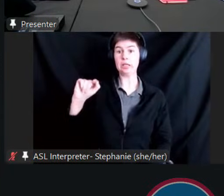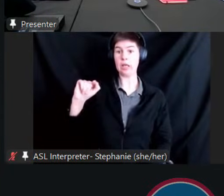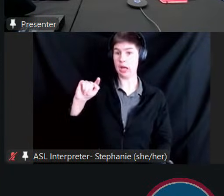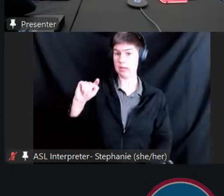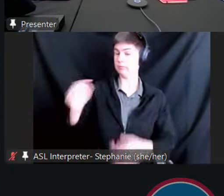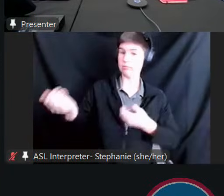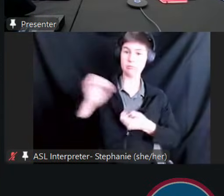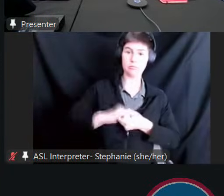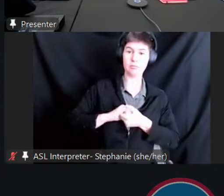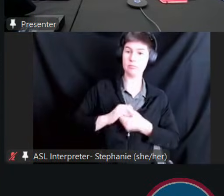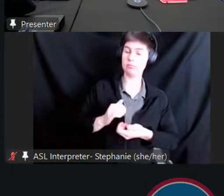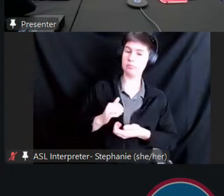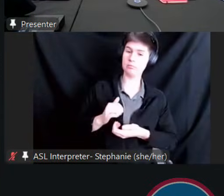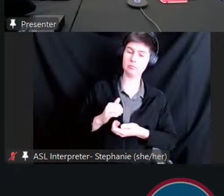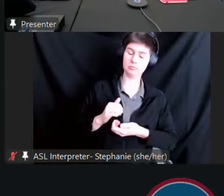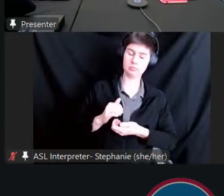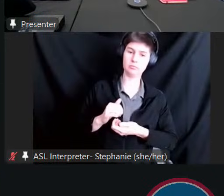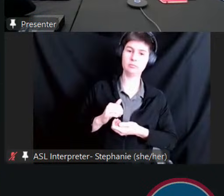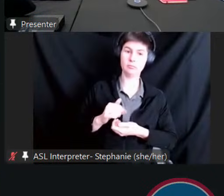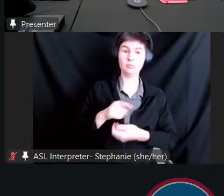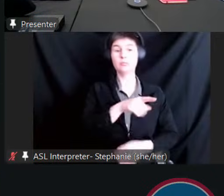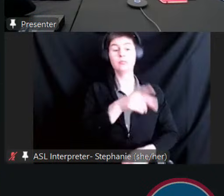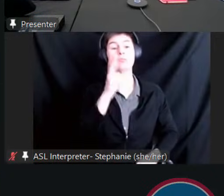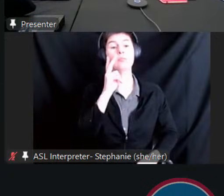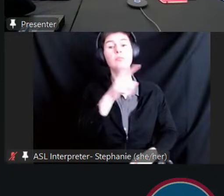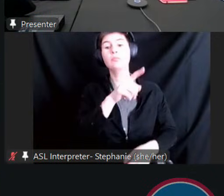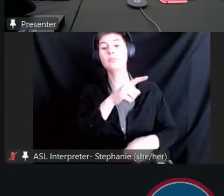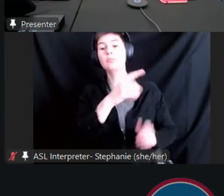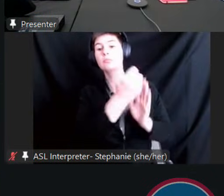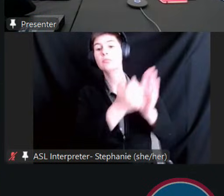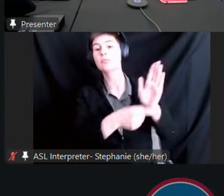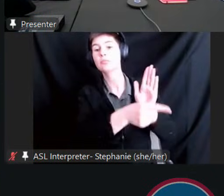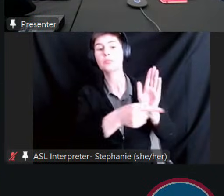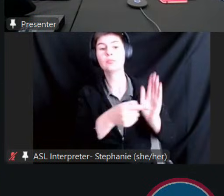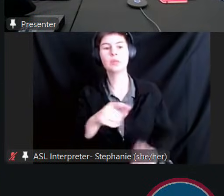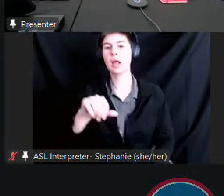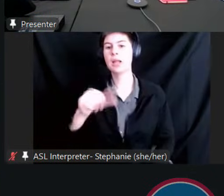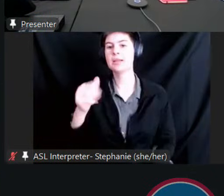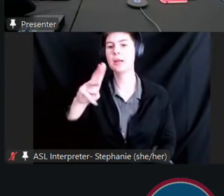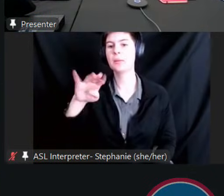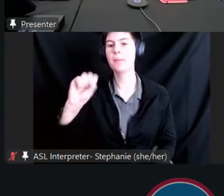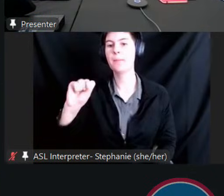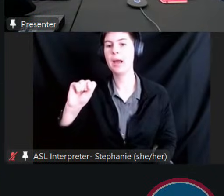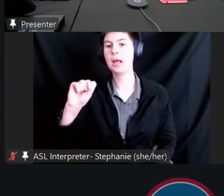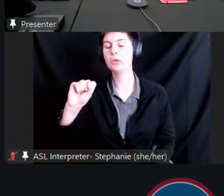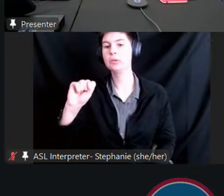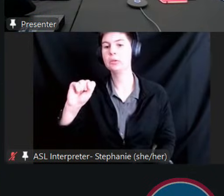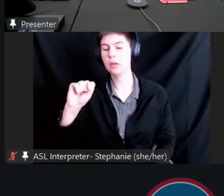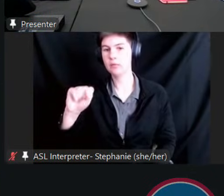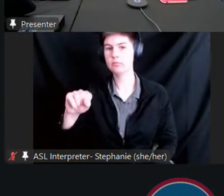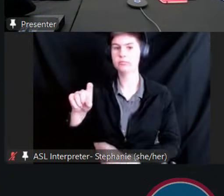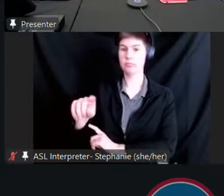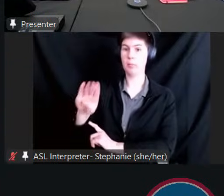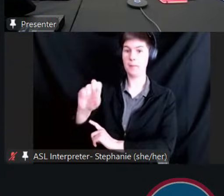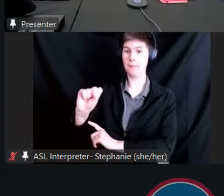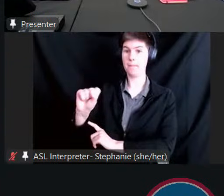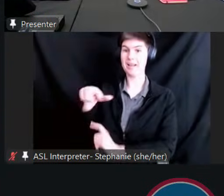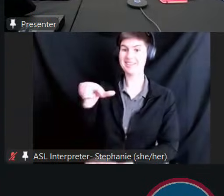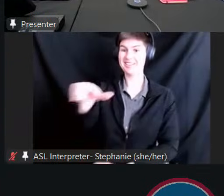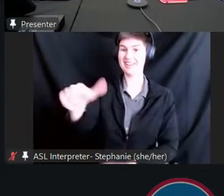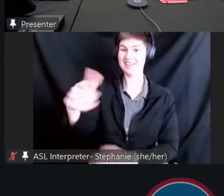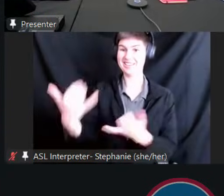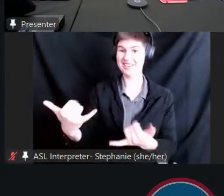so. As you can see on the slide, we only have about 10 miles of dedicated bus lanes now. The corridor study I mentioned, we